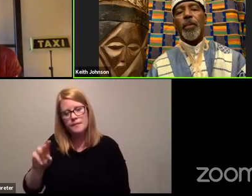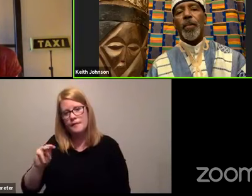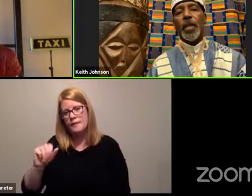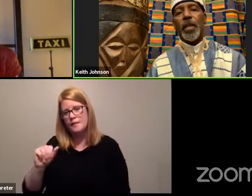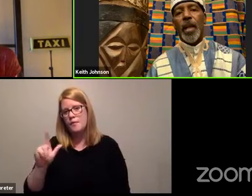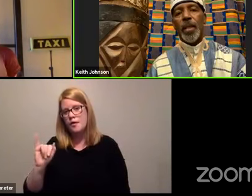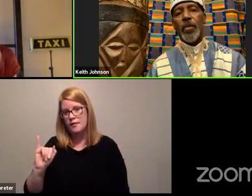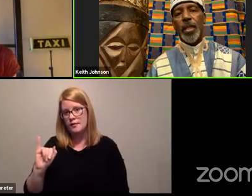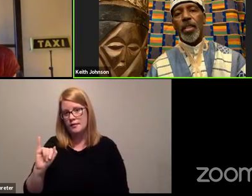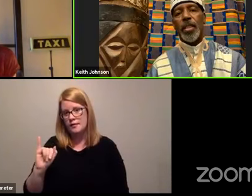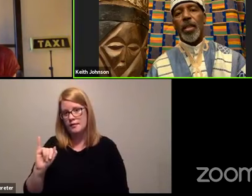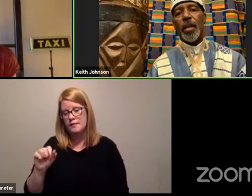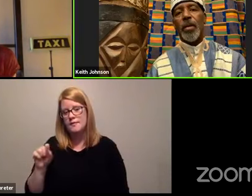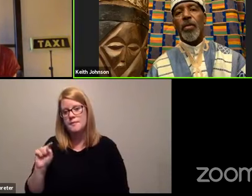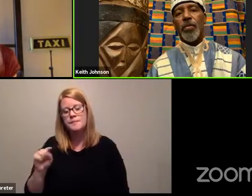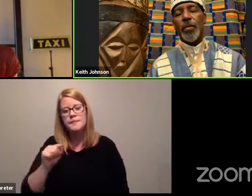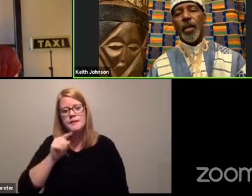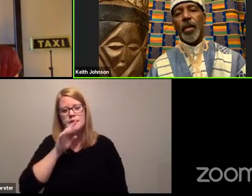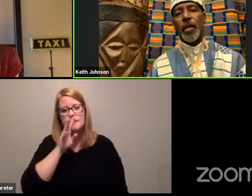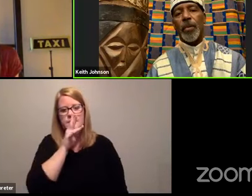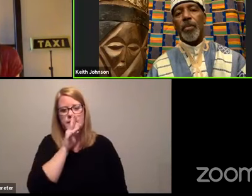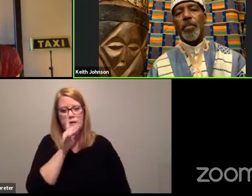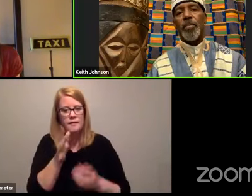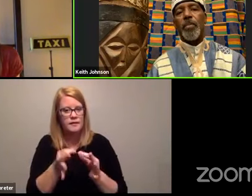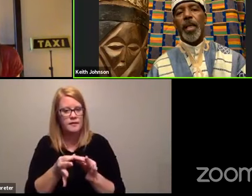the language of